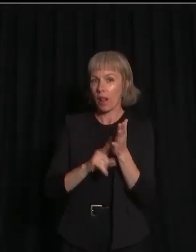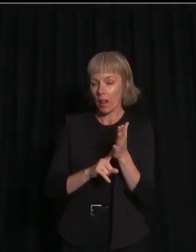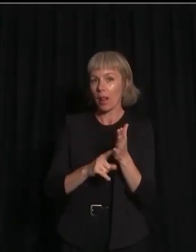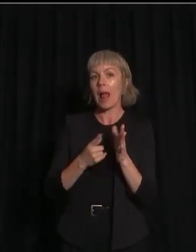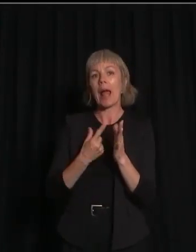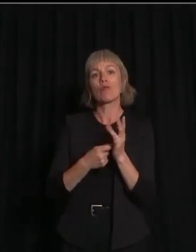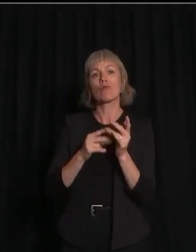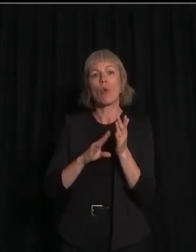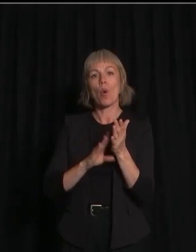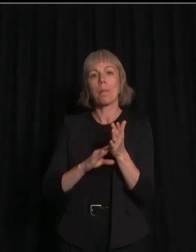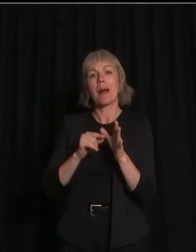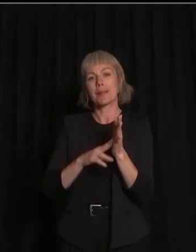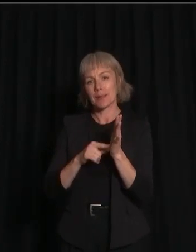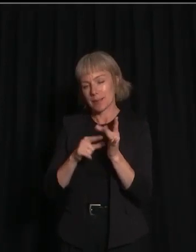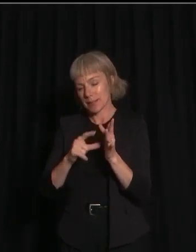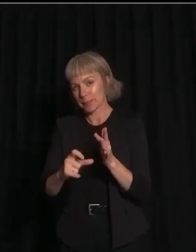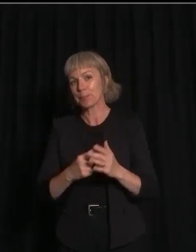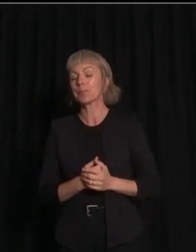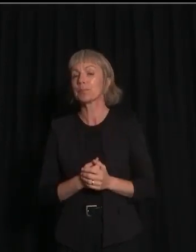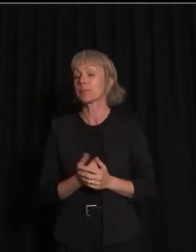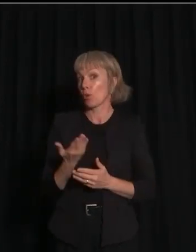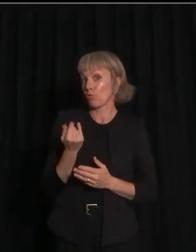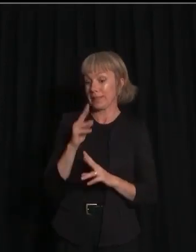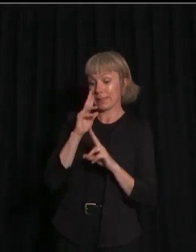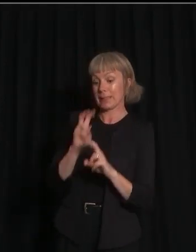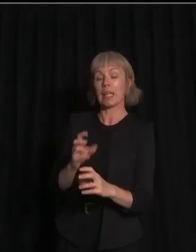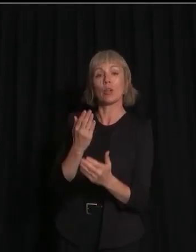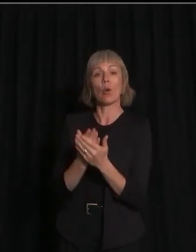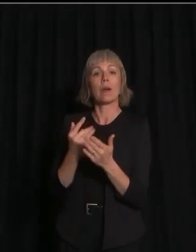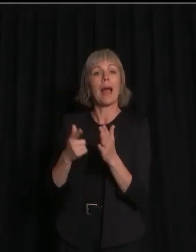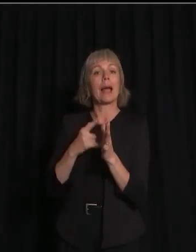my latest study was with asexual people. I